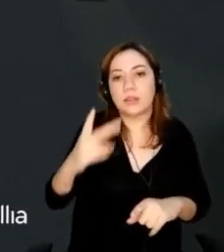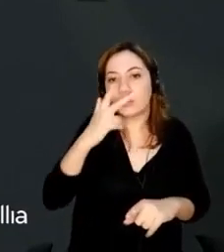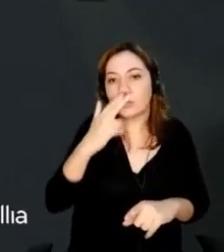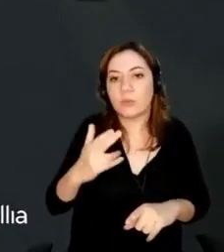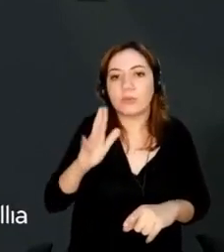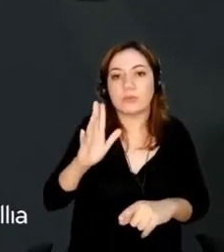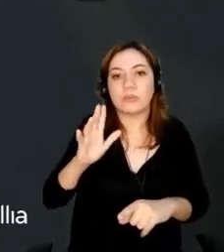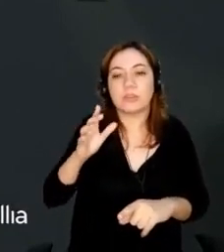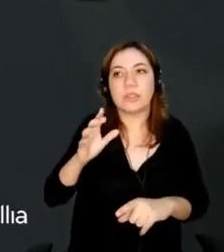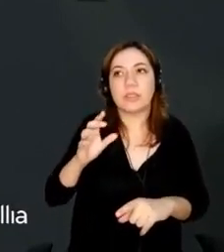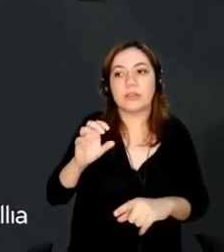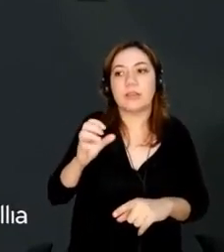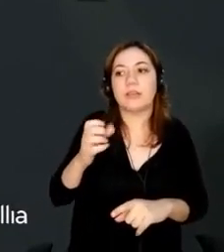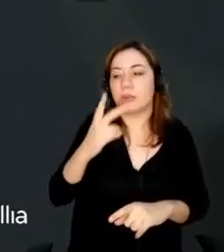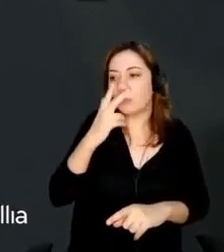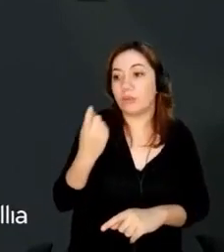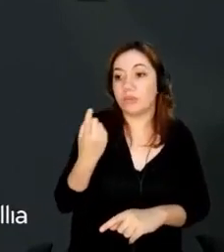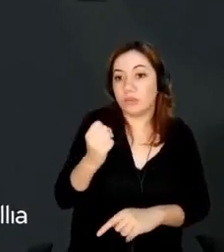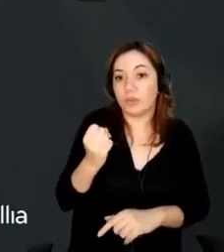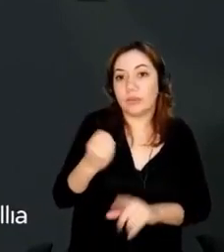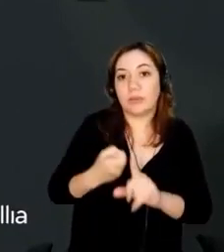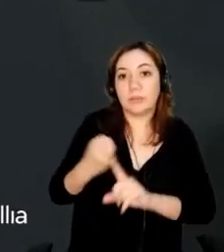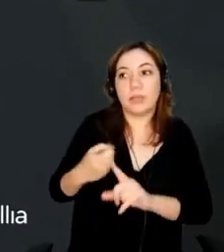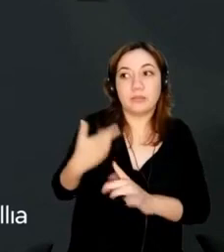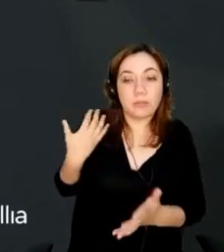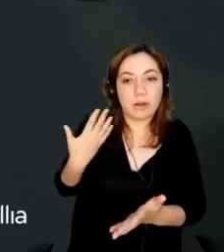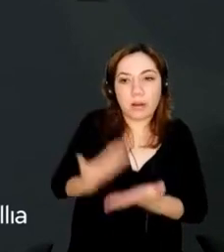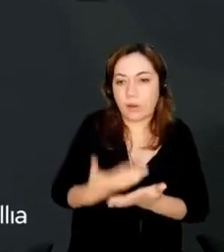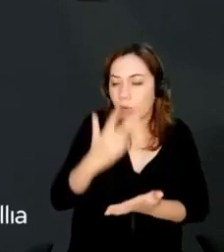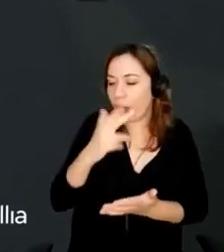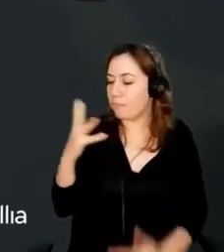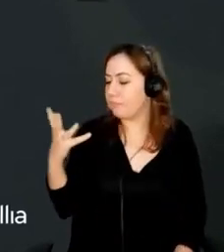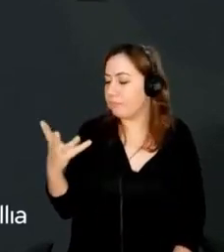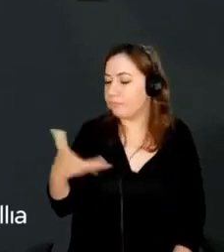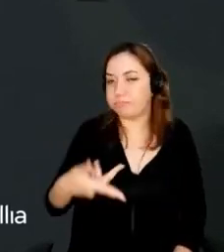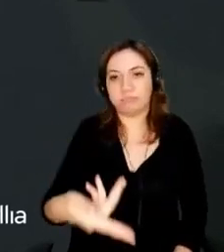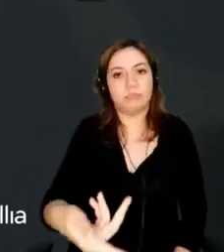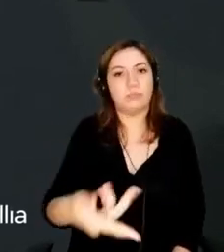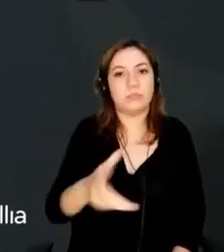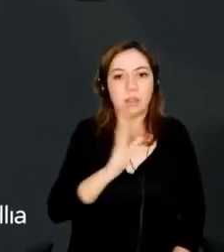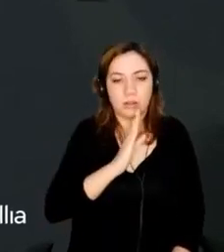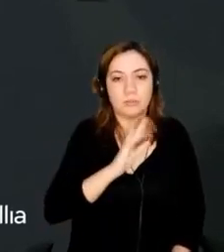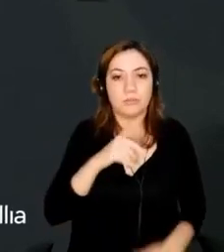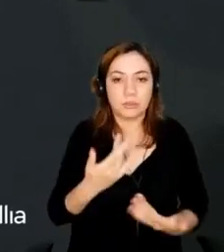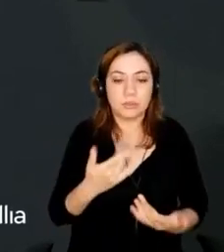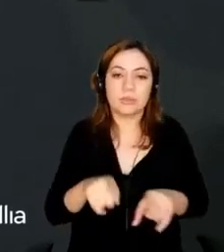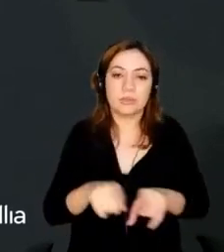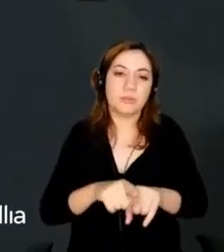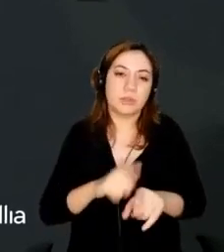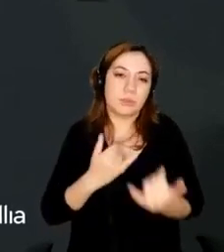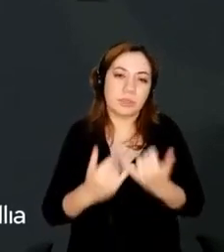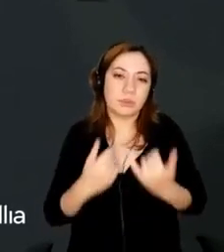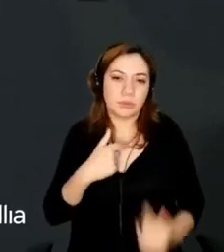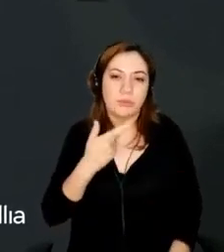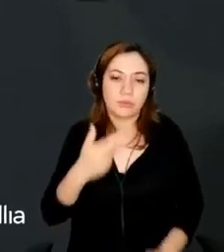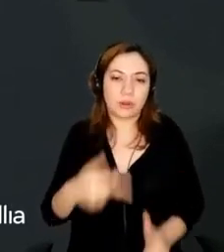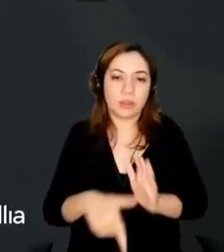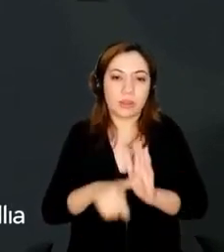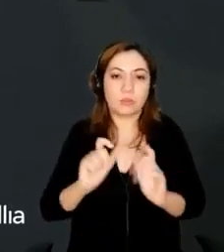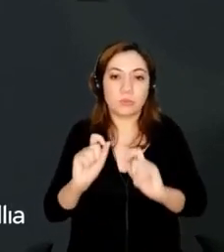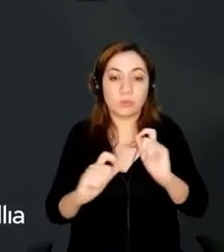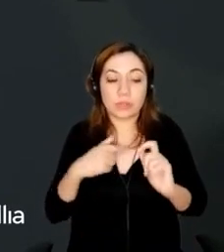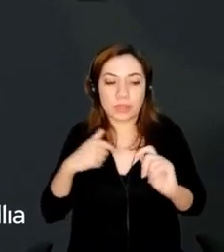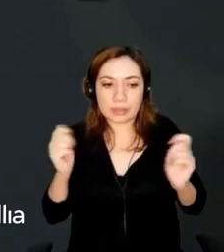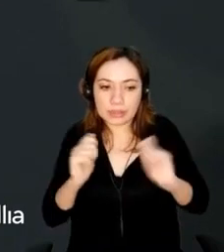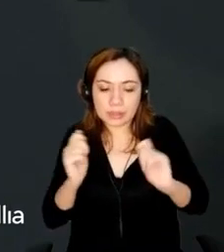months. But I would say, even in the examples that I gave before, being able to identify where there are areas where